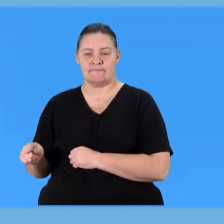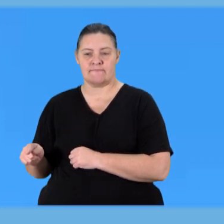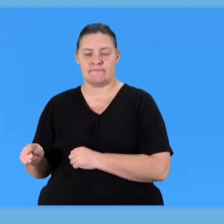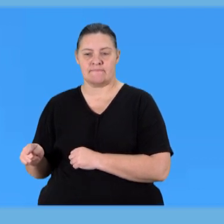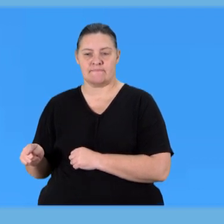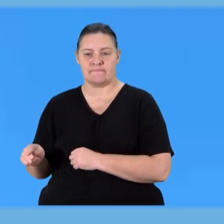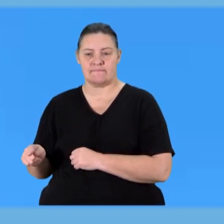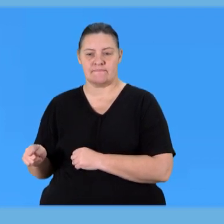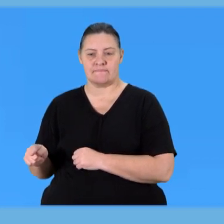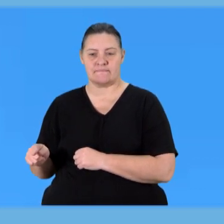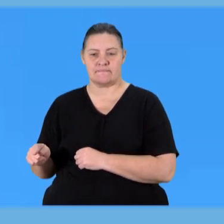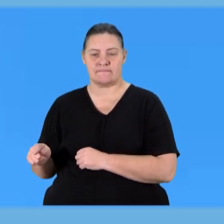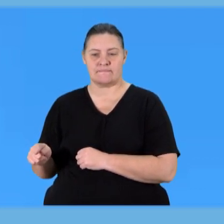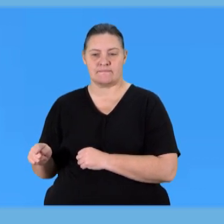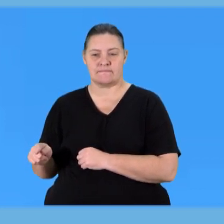let's just create a space.